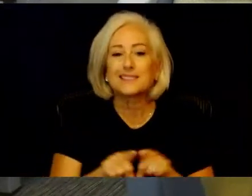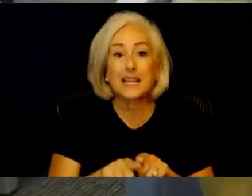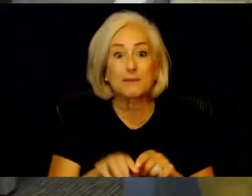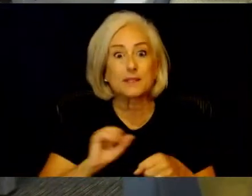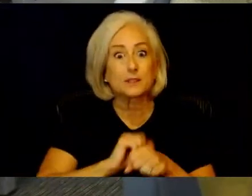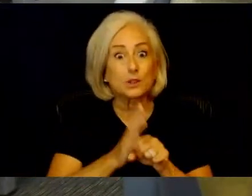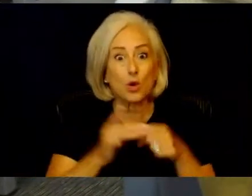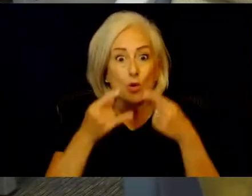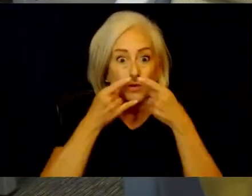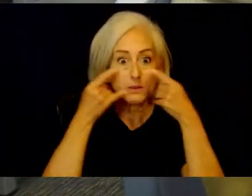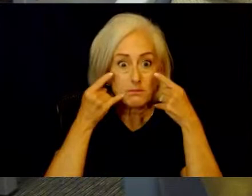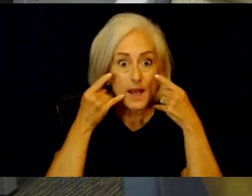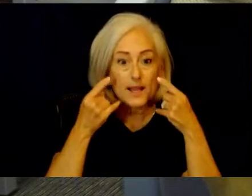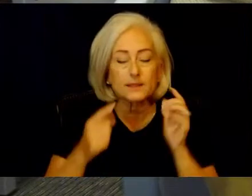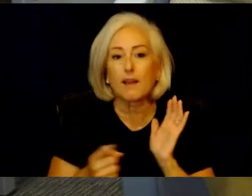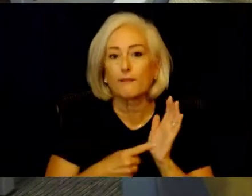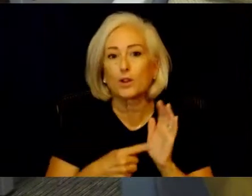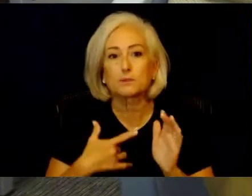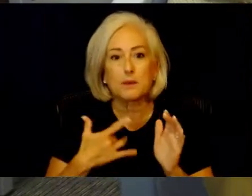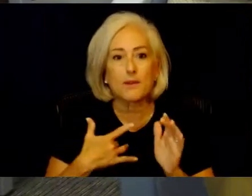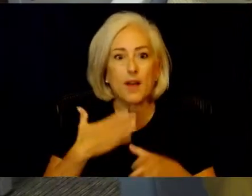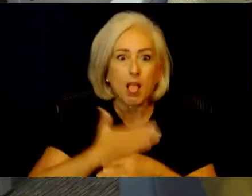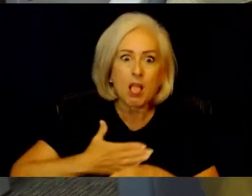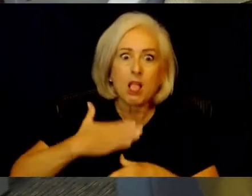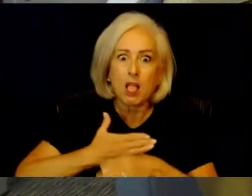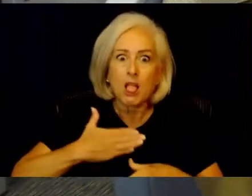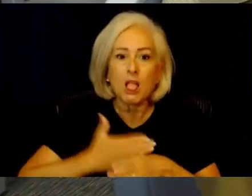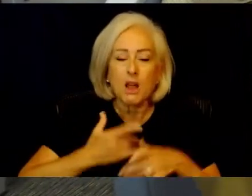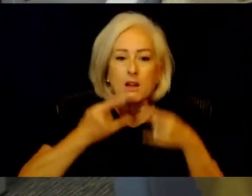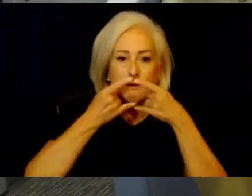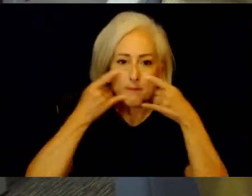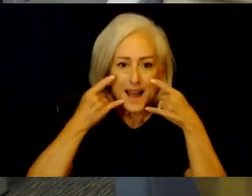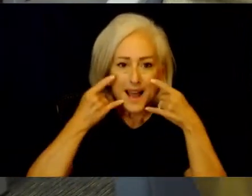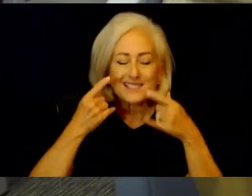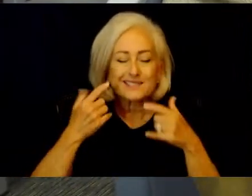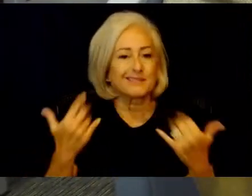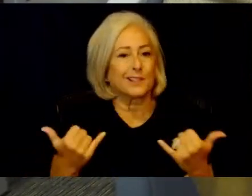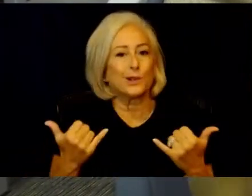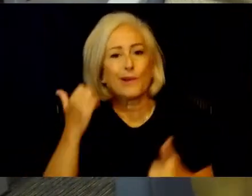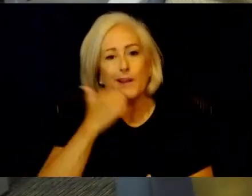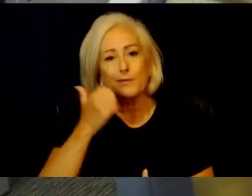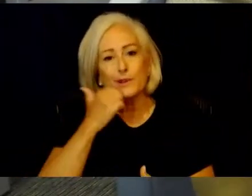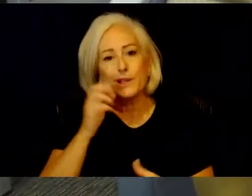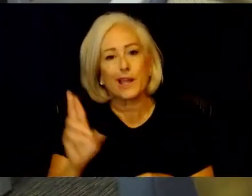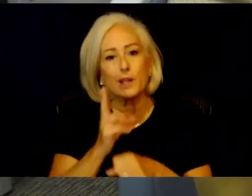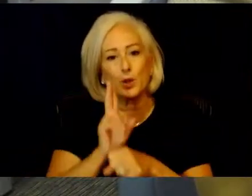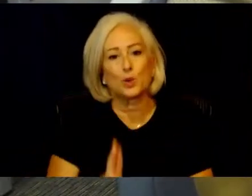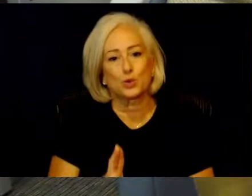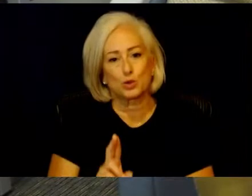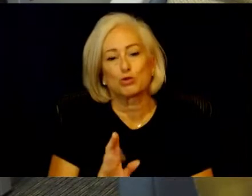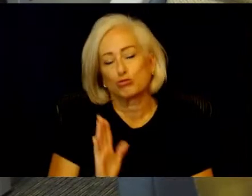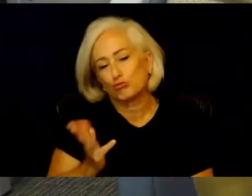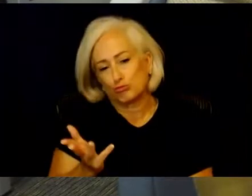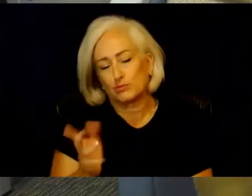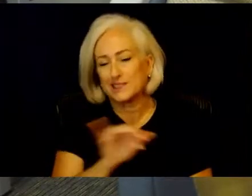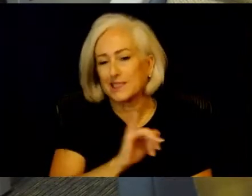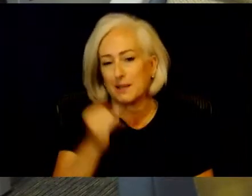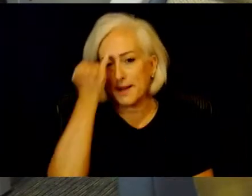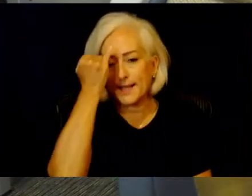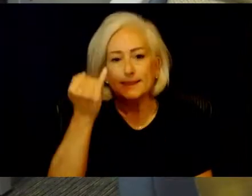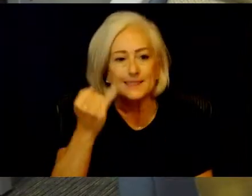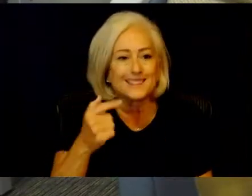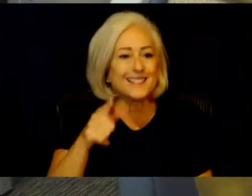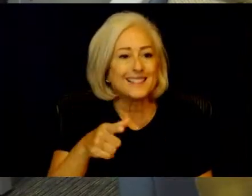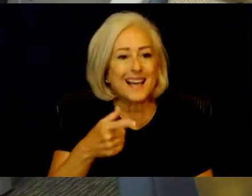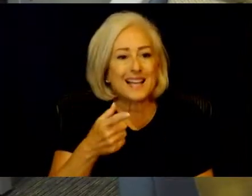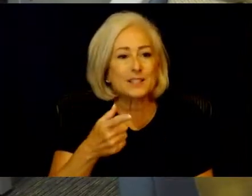people would feel discomfort, wearing the mask all the time, but when you do it, you get used to it. You get used to it. It's for the better good. Yes. You have to sleep on your back, though. Is that